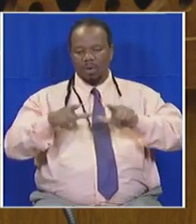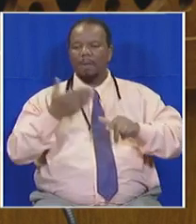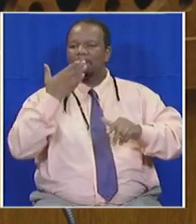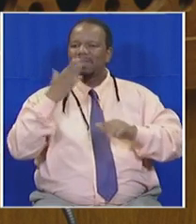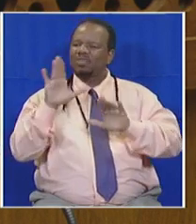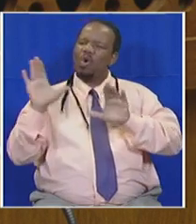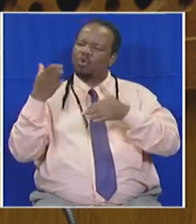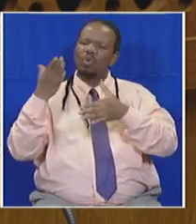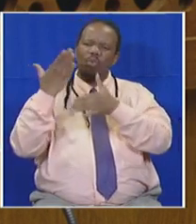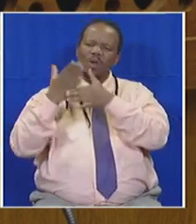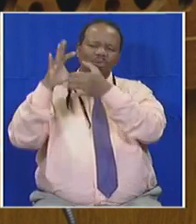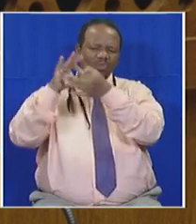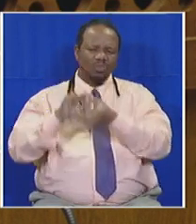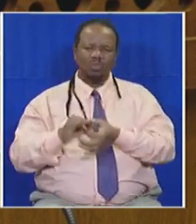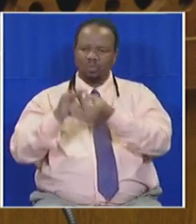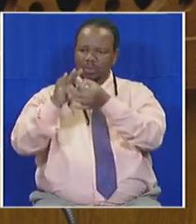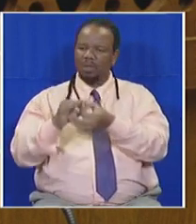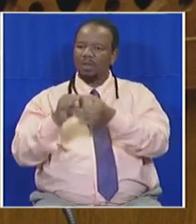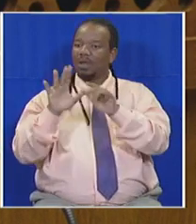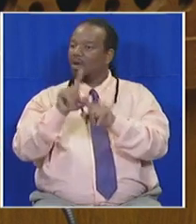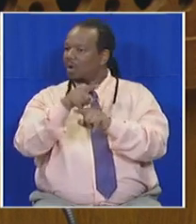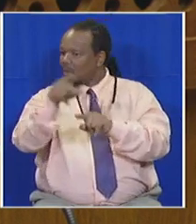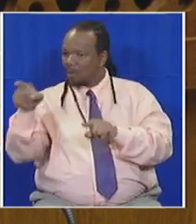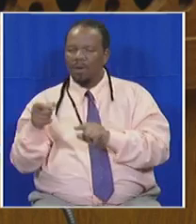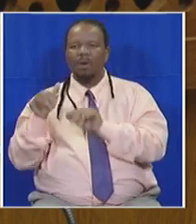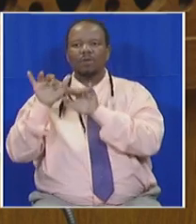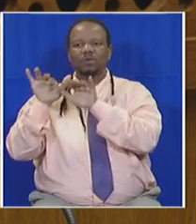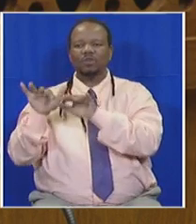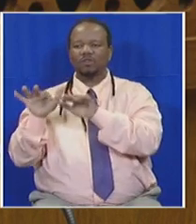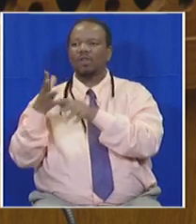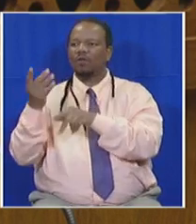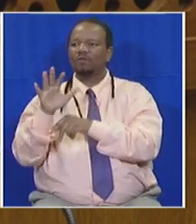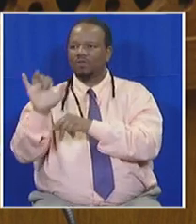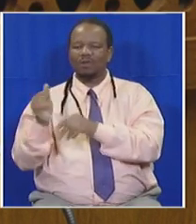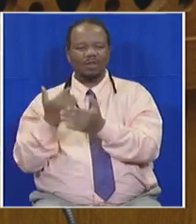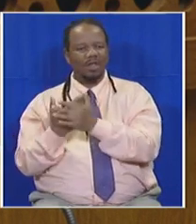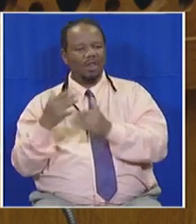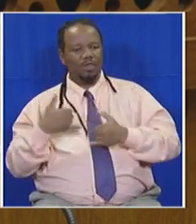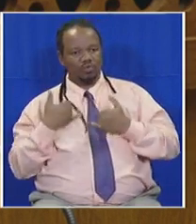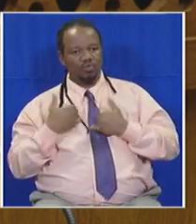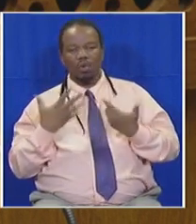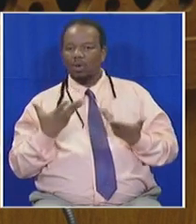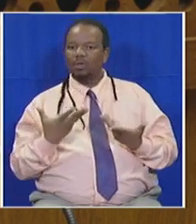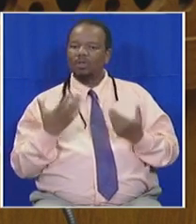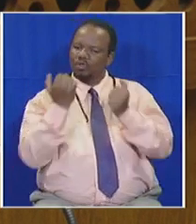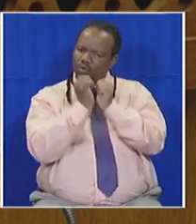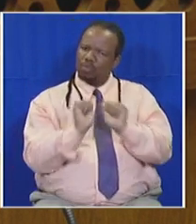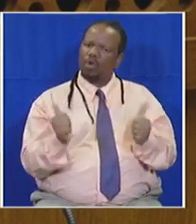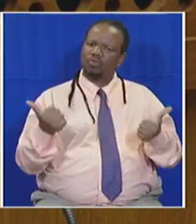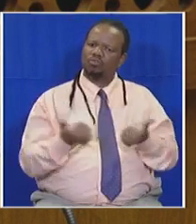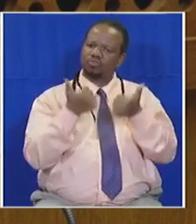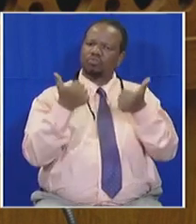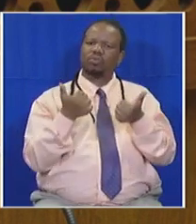that every citizen of this beautiful country may enjoy the fruits of democracy. Chair,